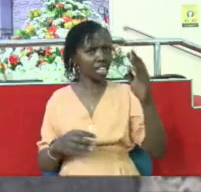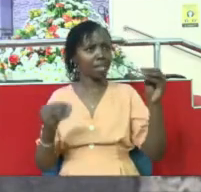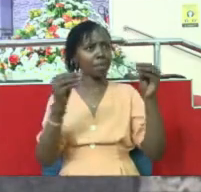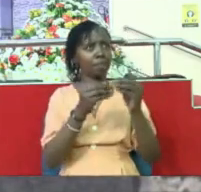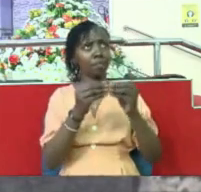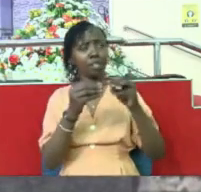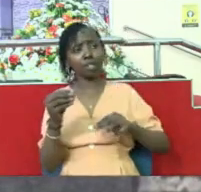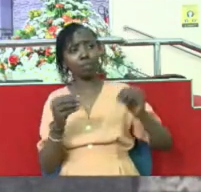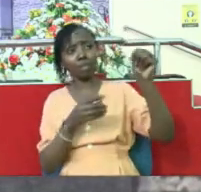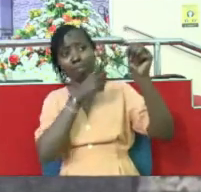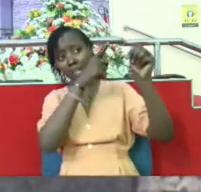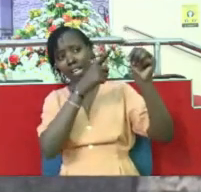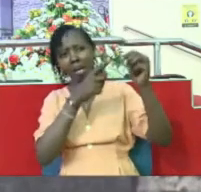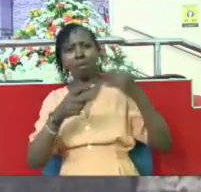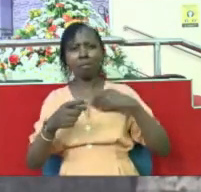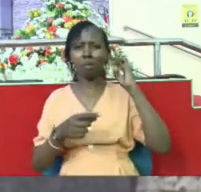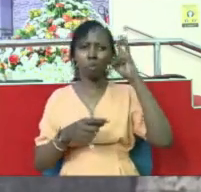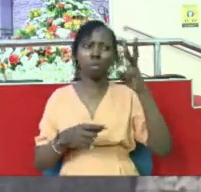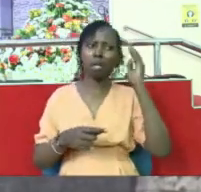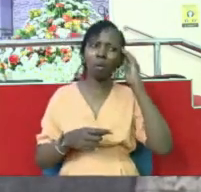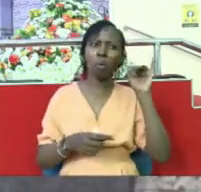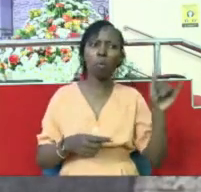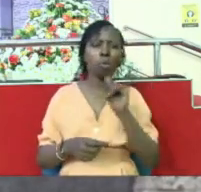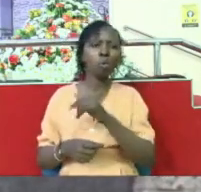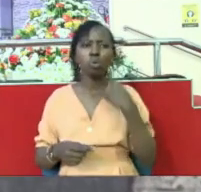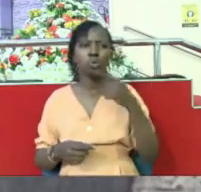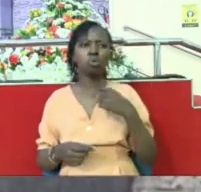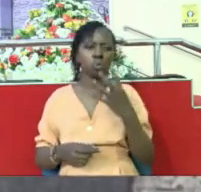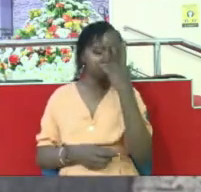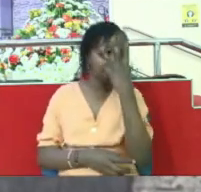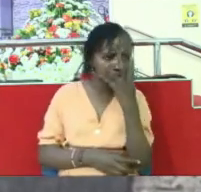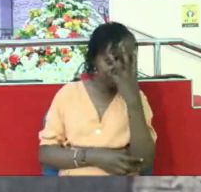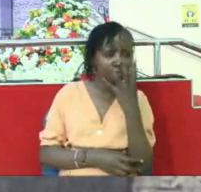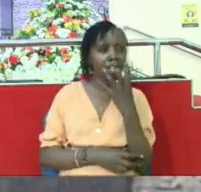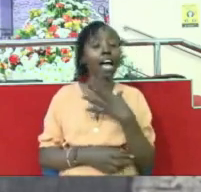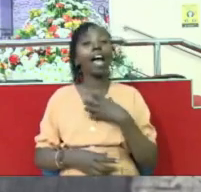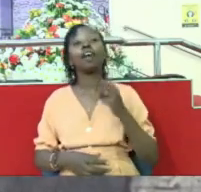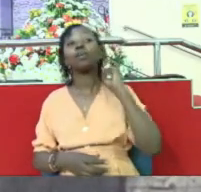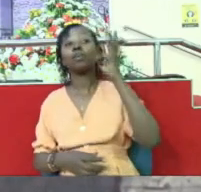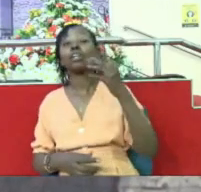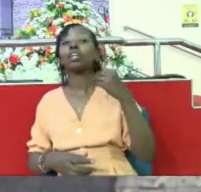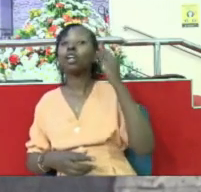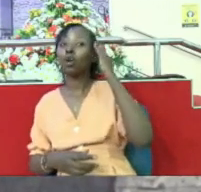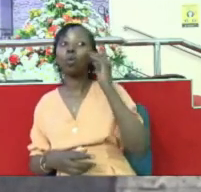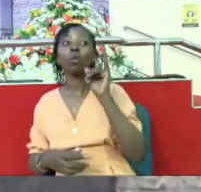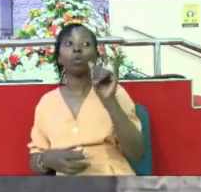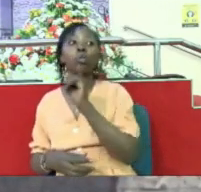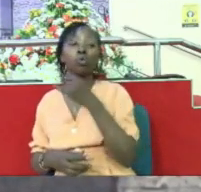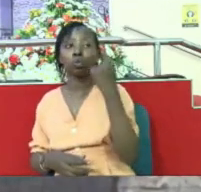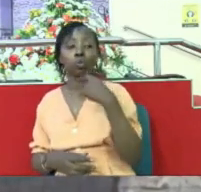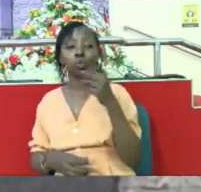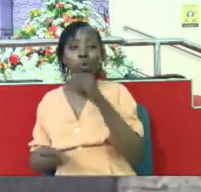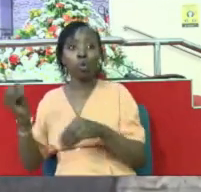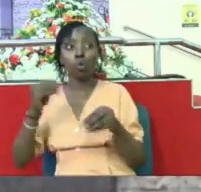Nitajua wale watakuwa embarrassed. Na nitajua wale ambao they are giving according to their ability. Wale wanatoa